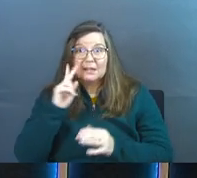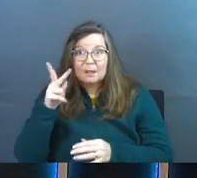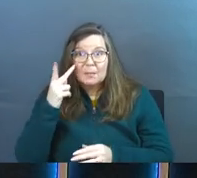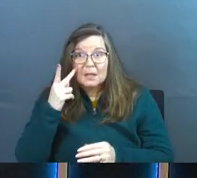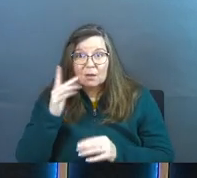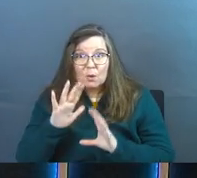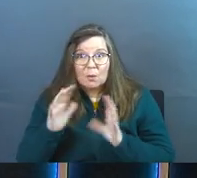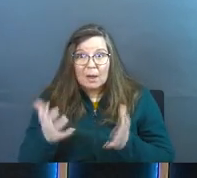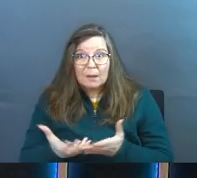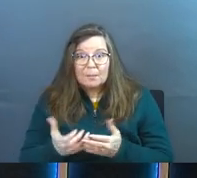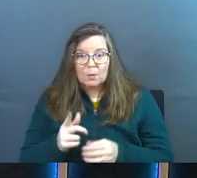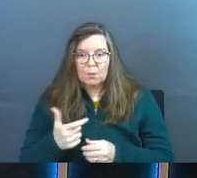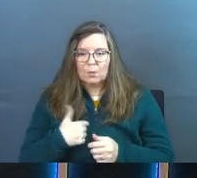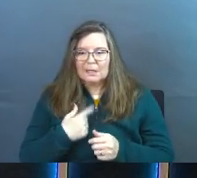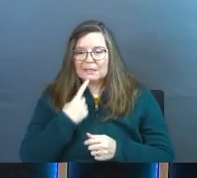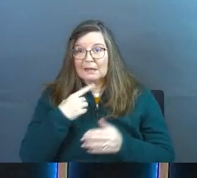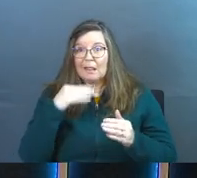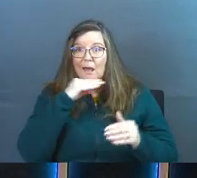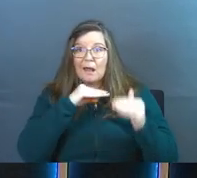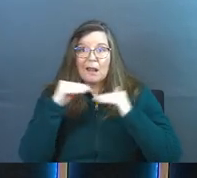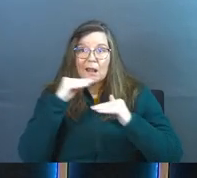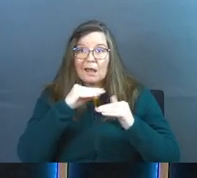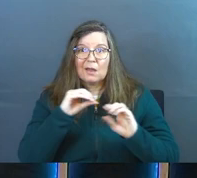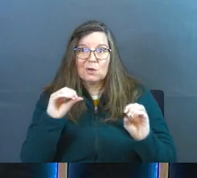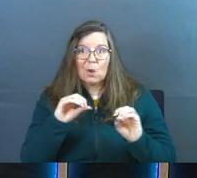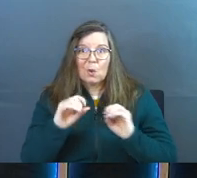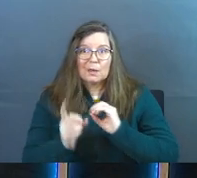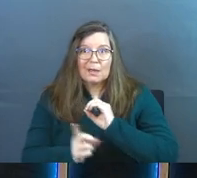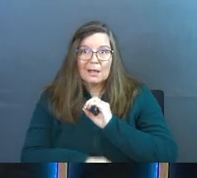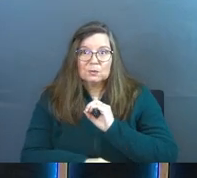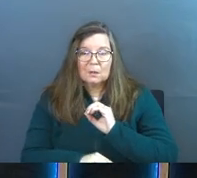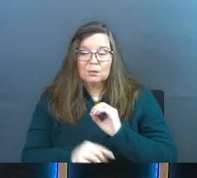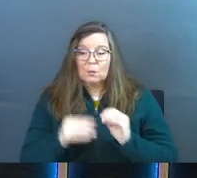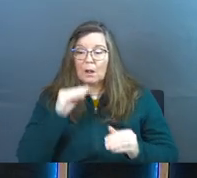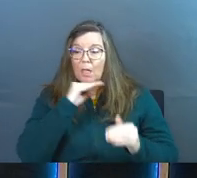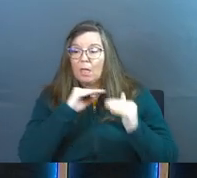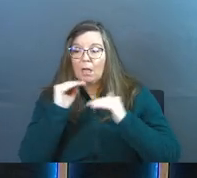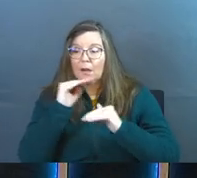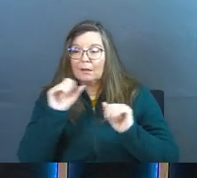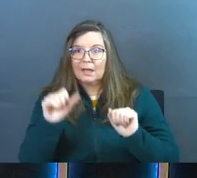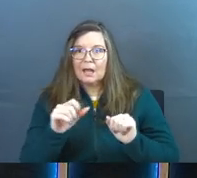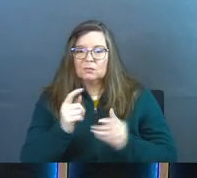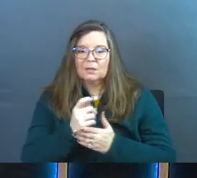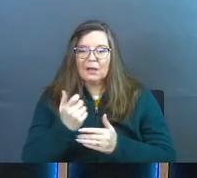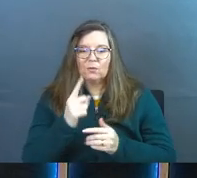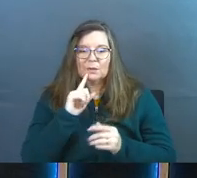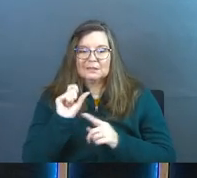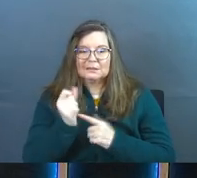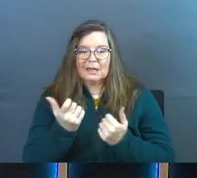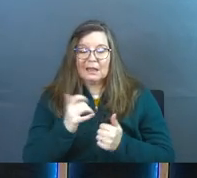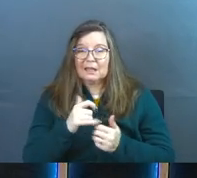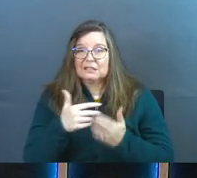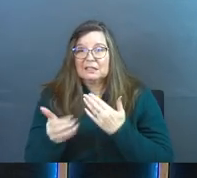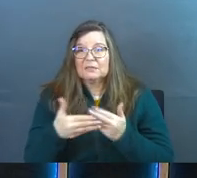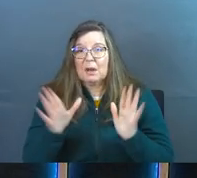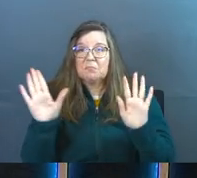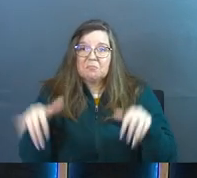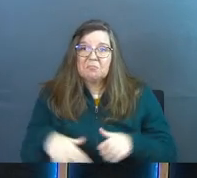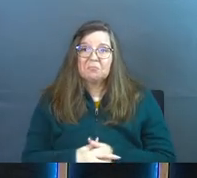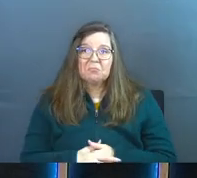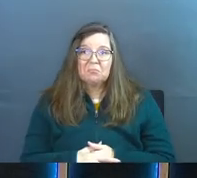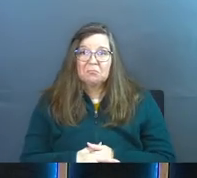realm where we can tell lies and there are no consequences. We can tell lies and we treat everybody in society like it doesn't even